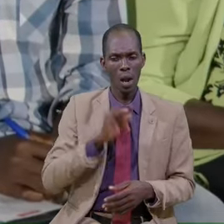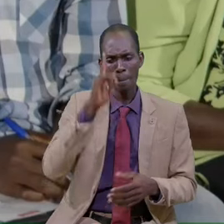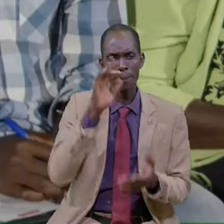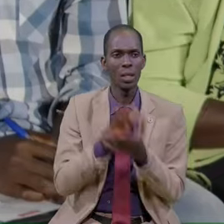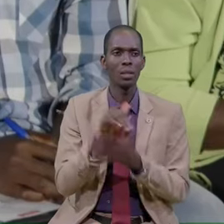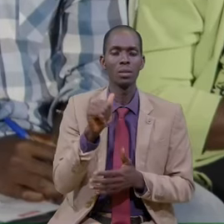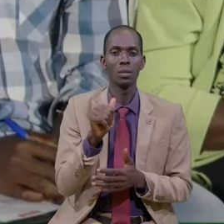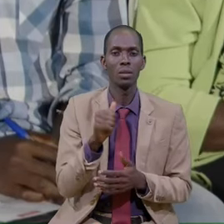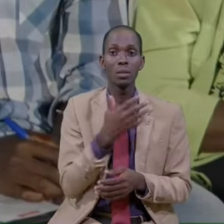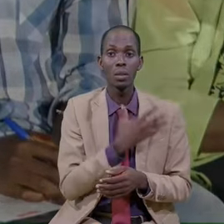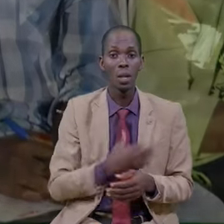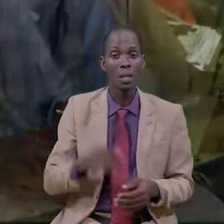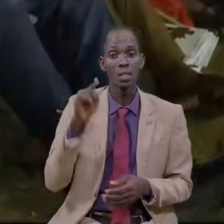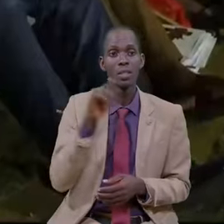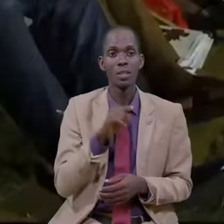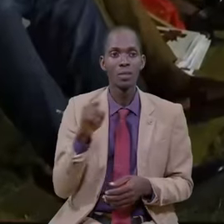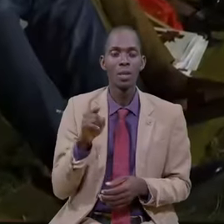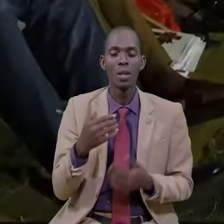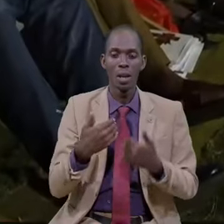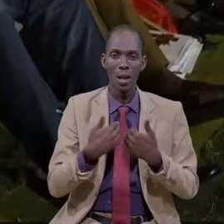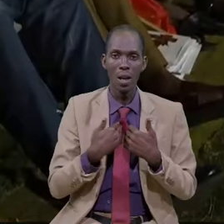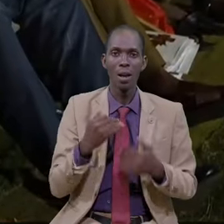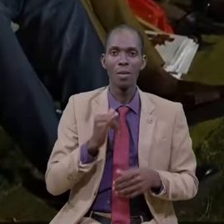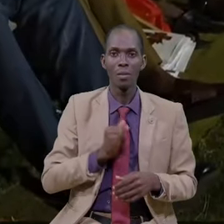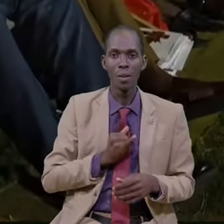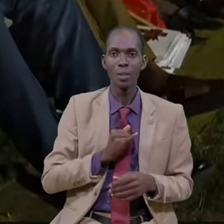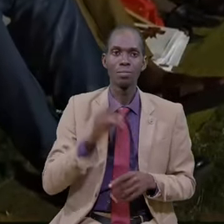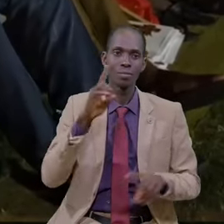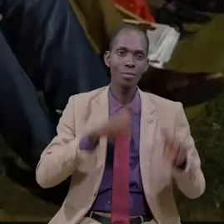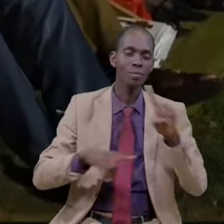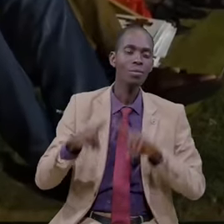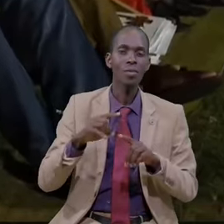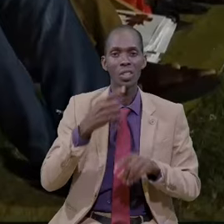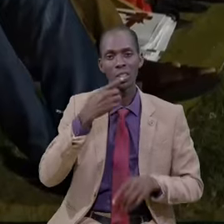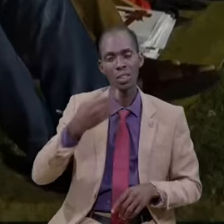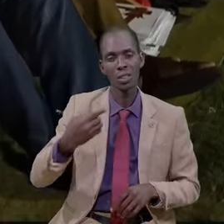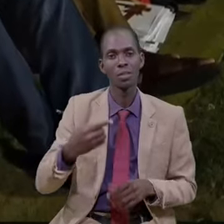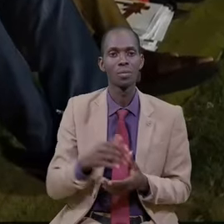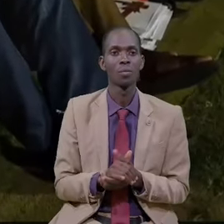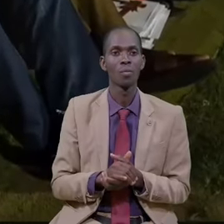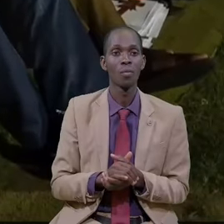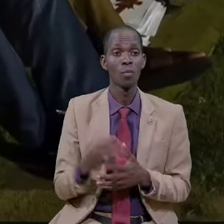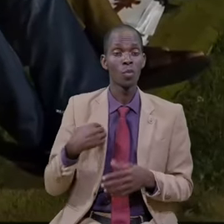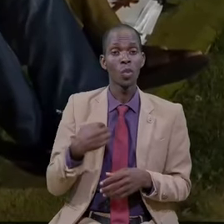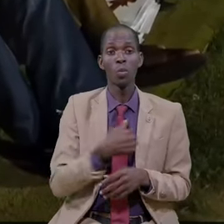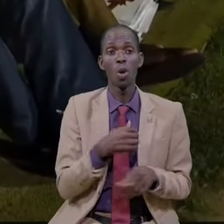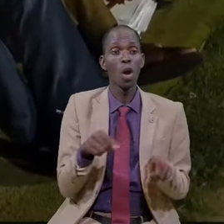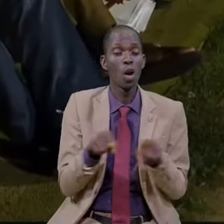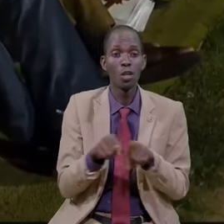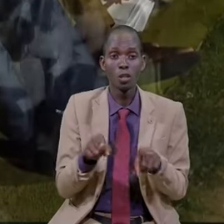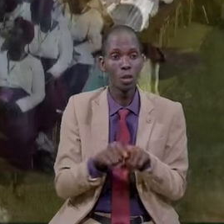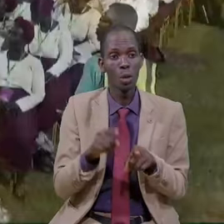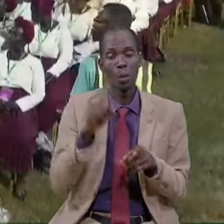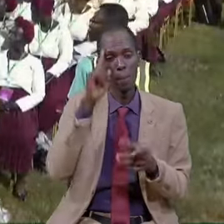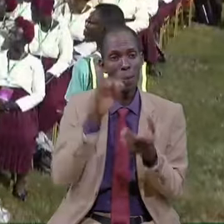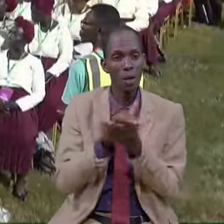reaching therefore have I spoken we also believe and